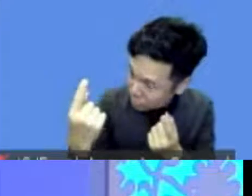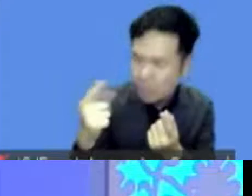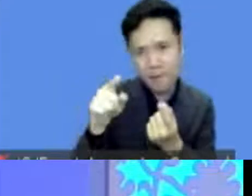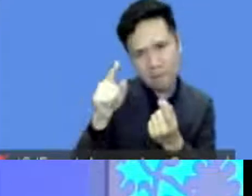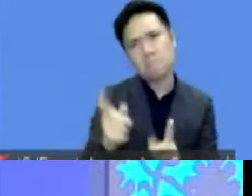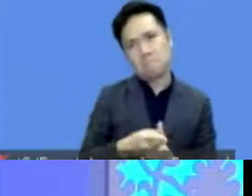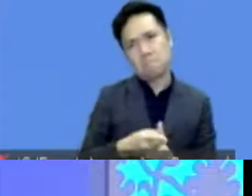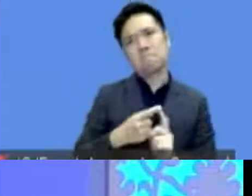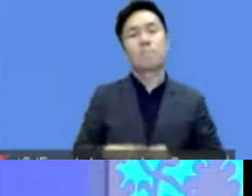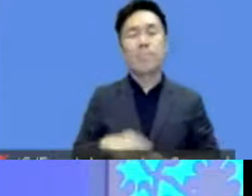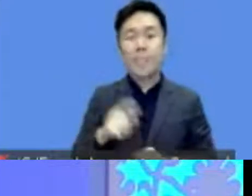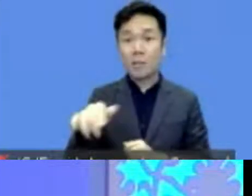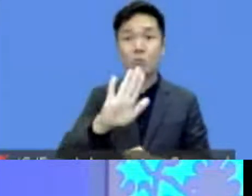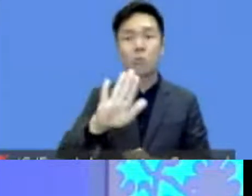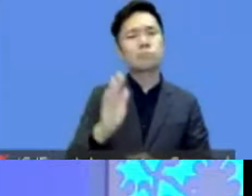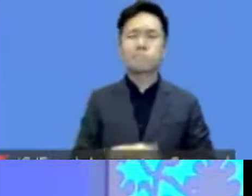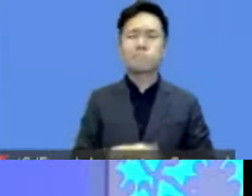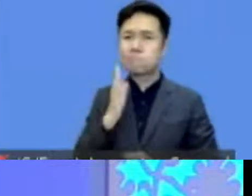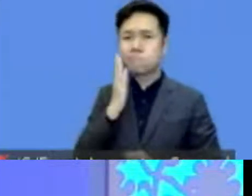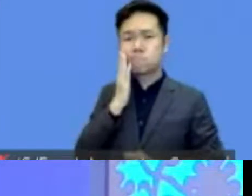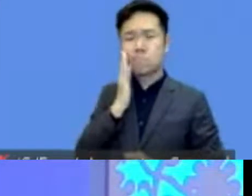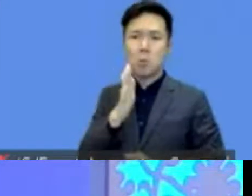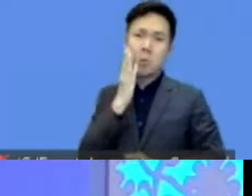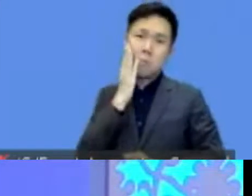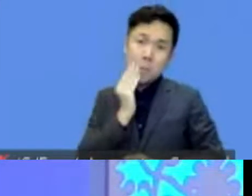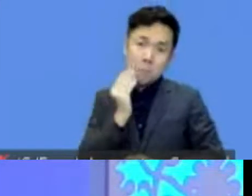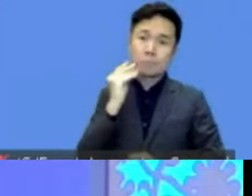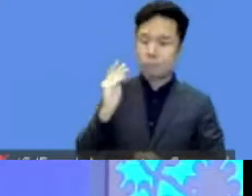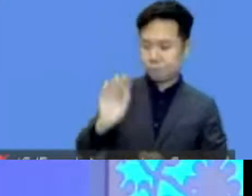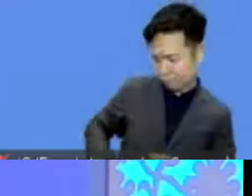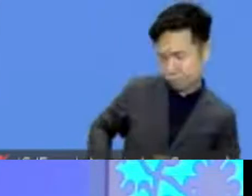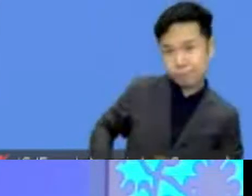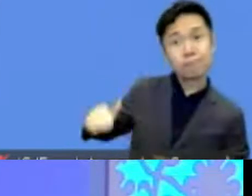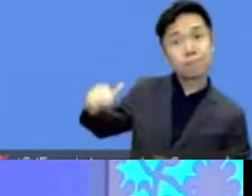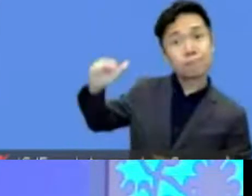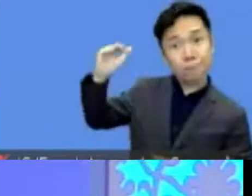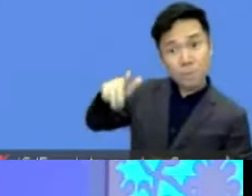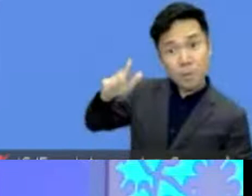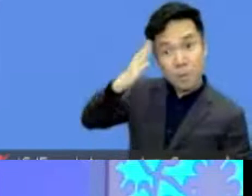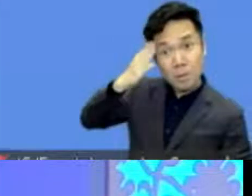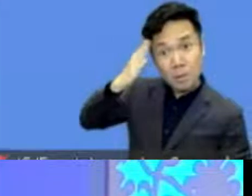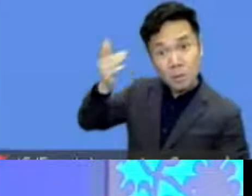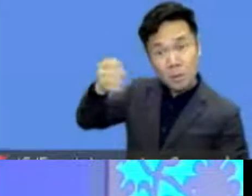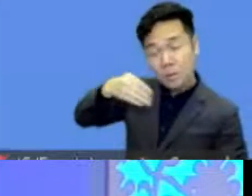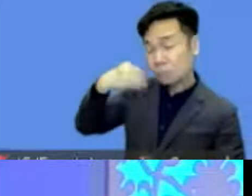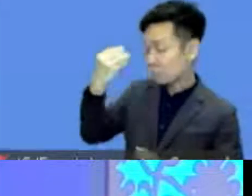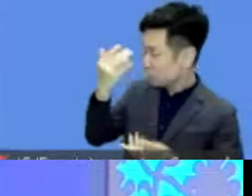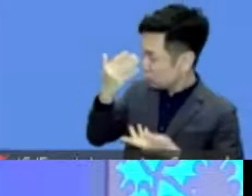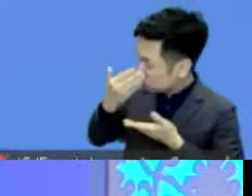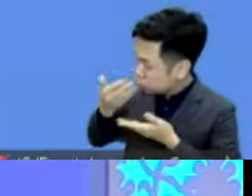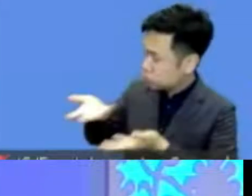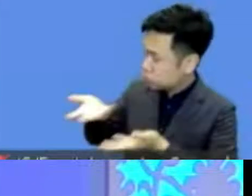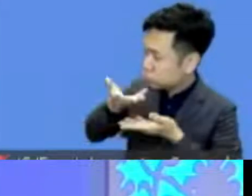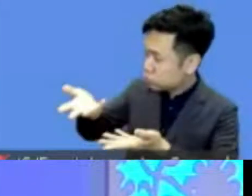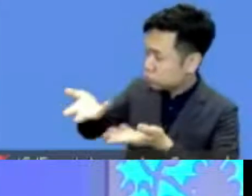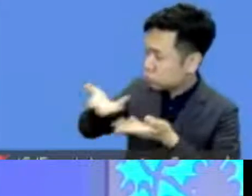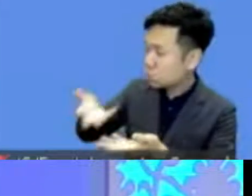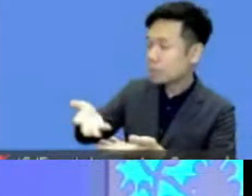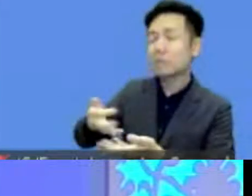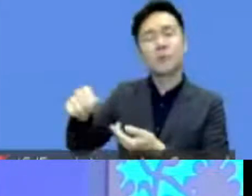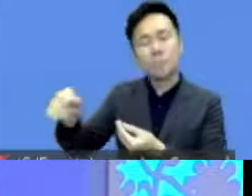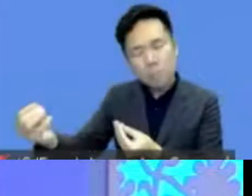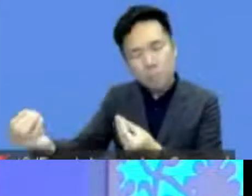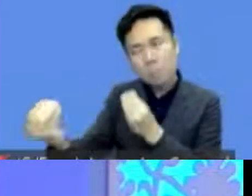by sharing your experience. Successes, yes, but most importantly, failures, so that we as a community can learn from